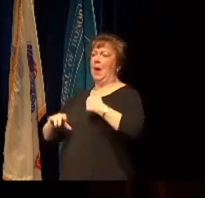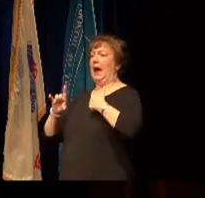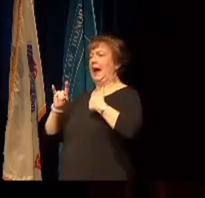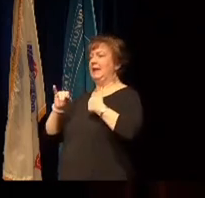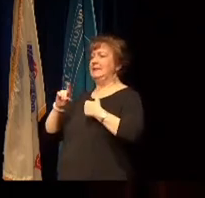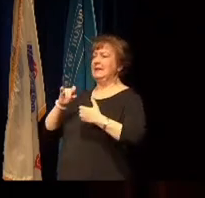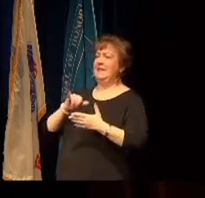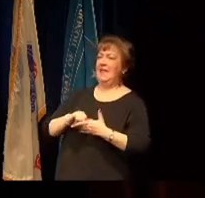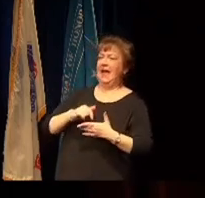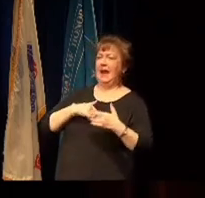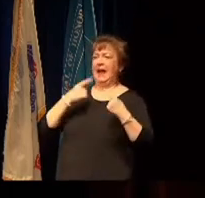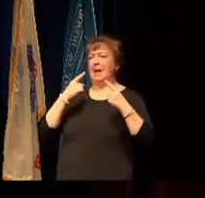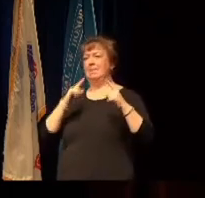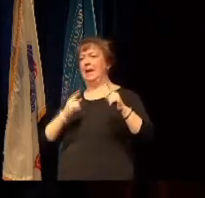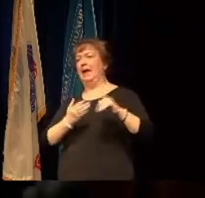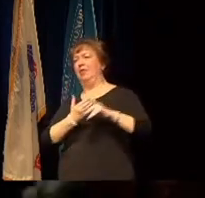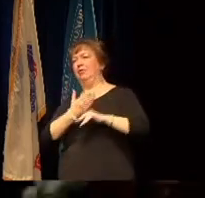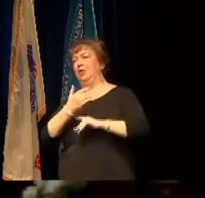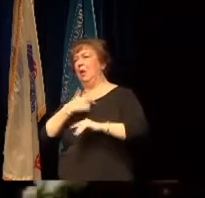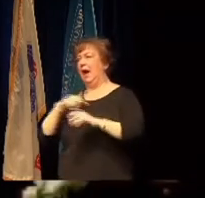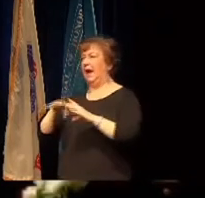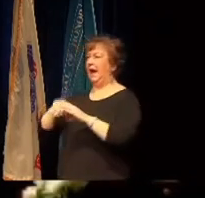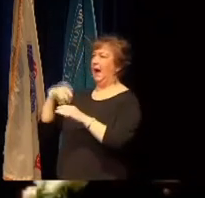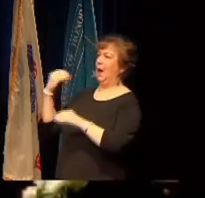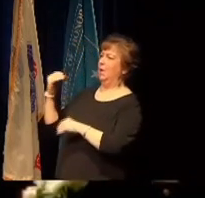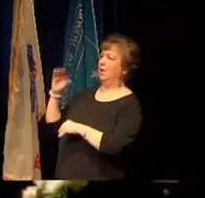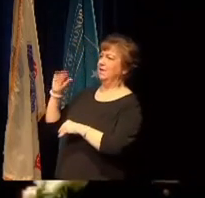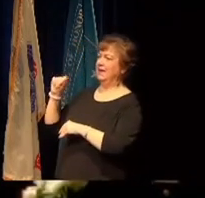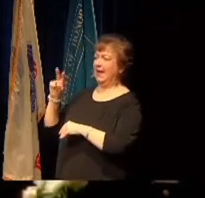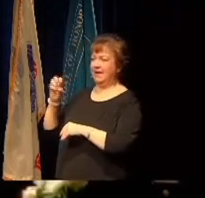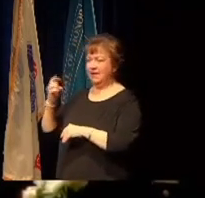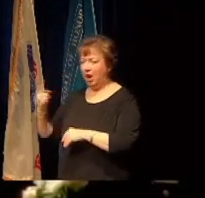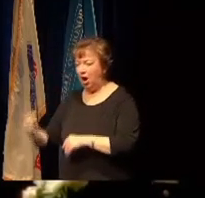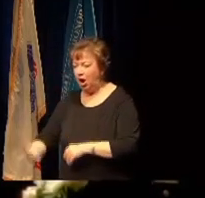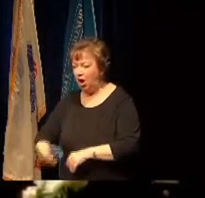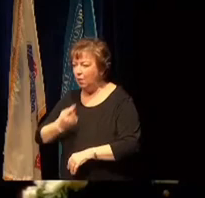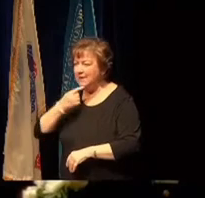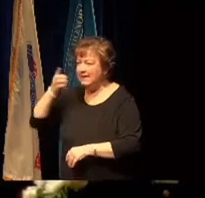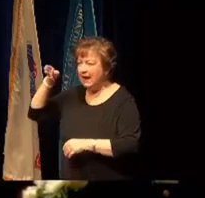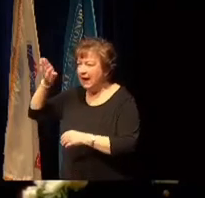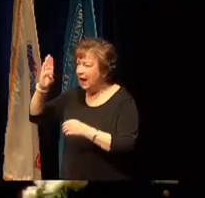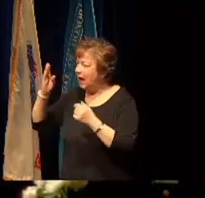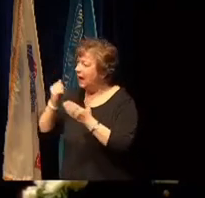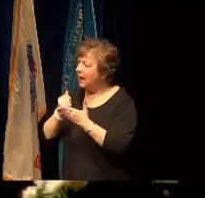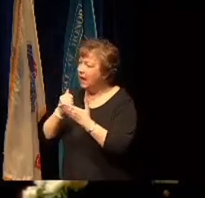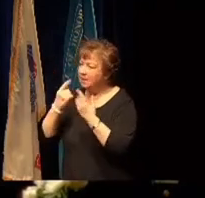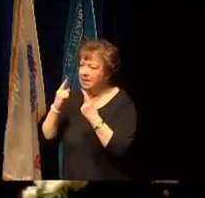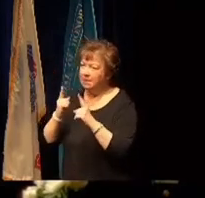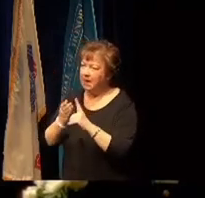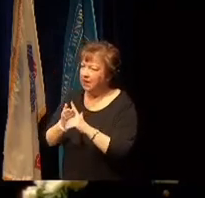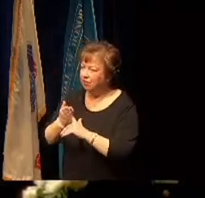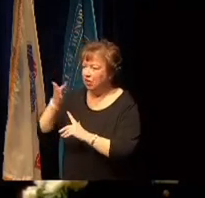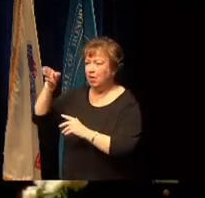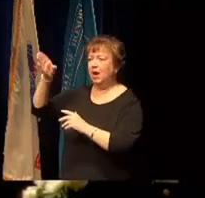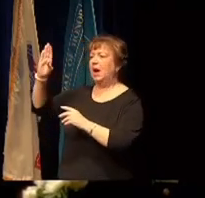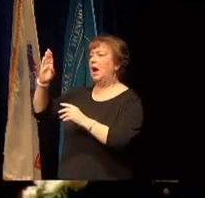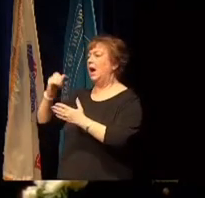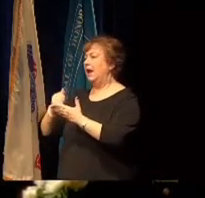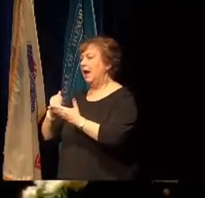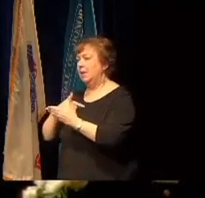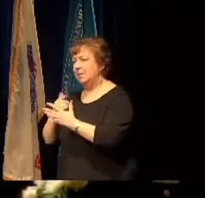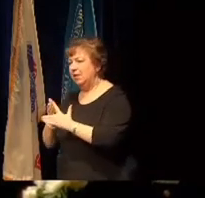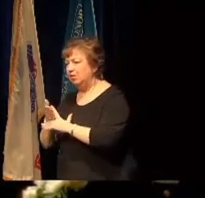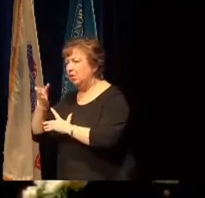got through these bombs, I got out of the cave." It was, "God got me through this. God brought Nana there to get him out of the